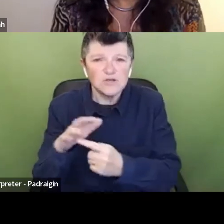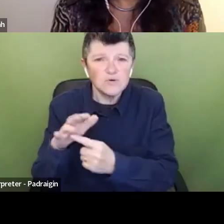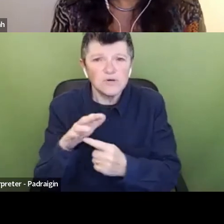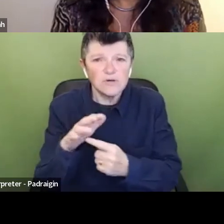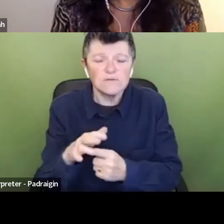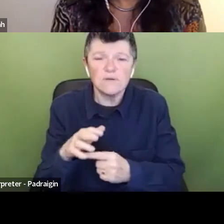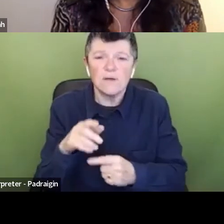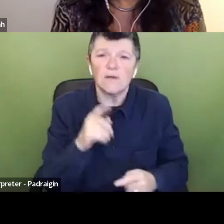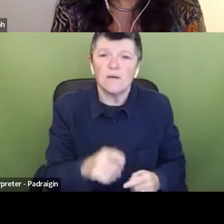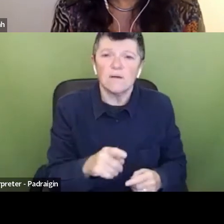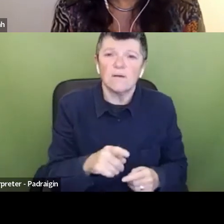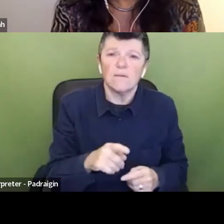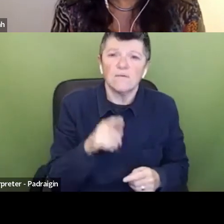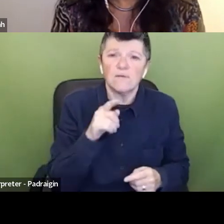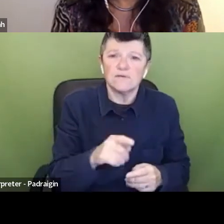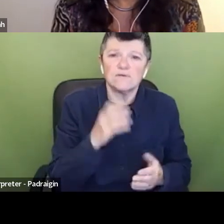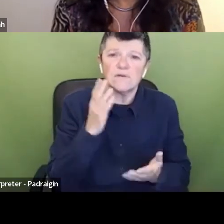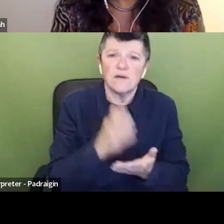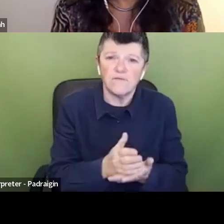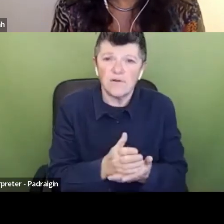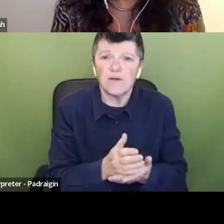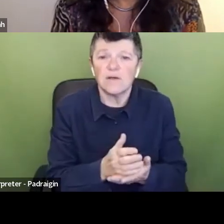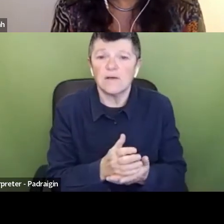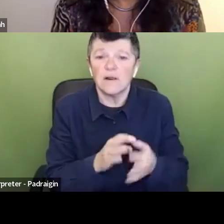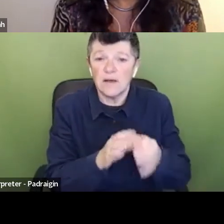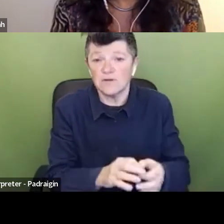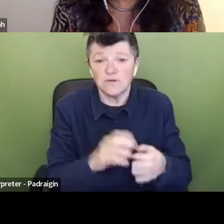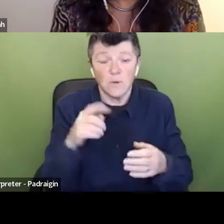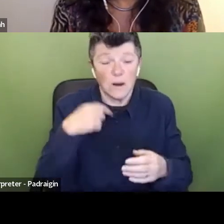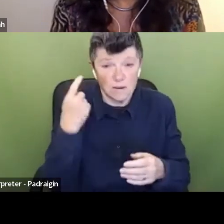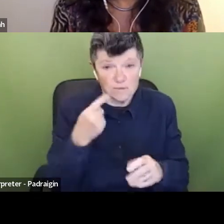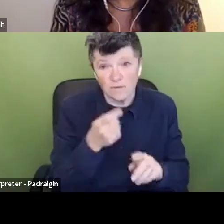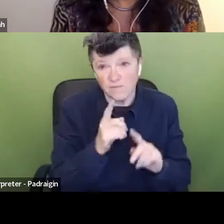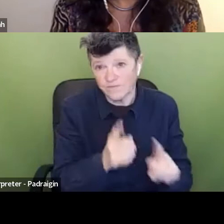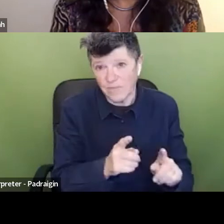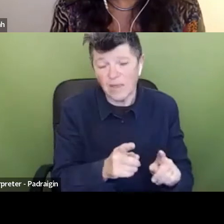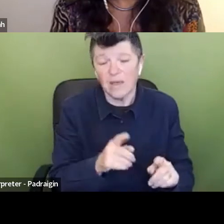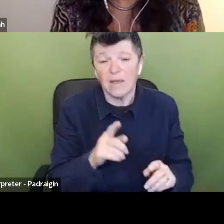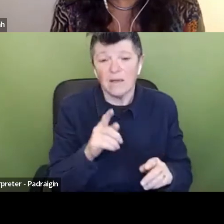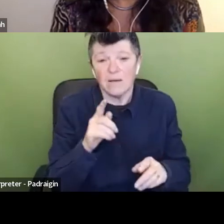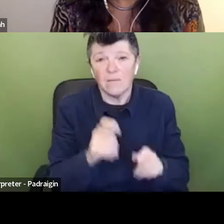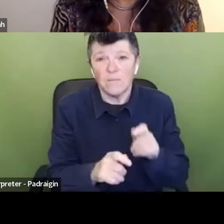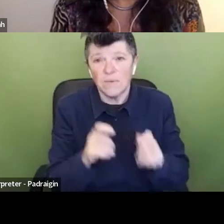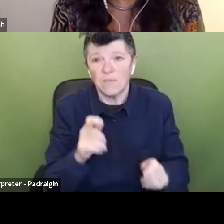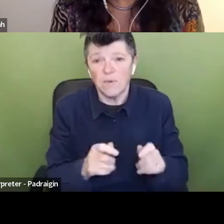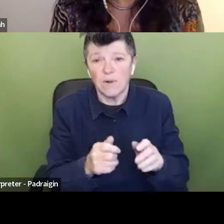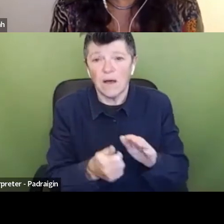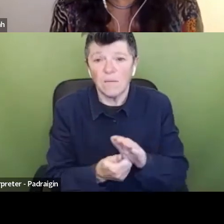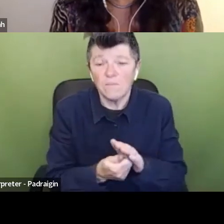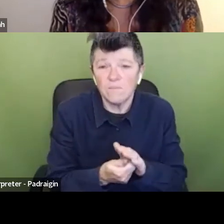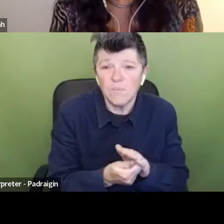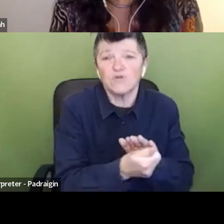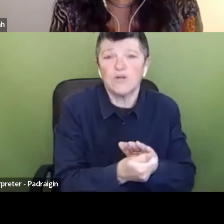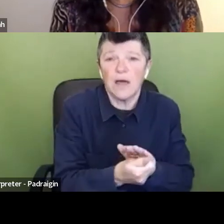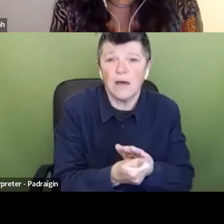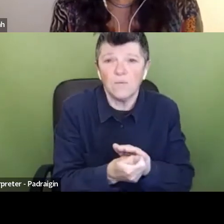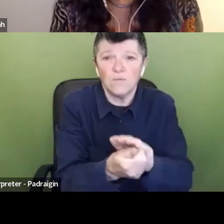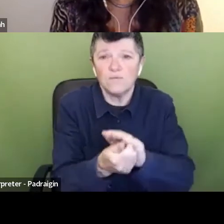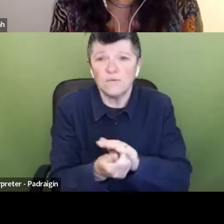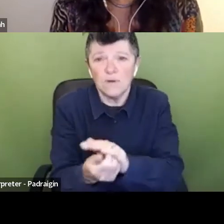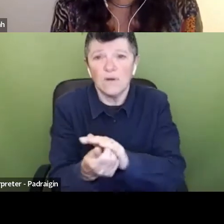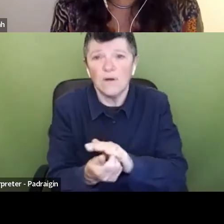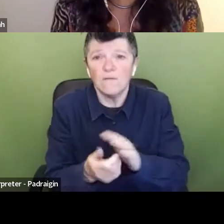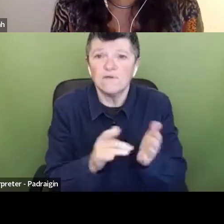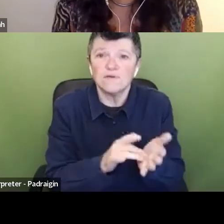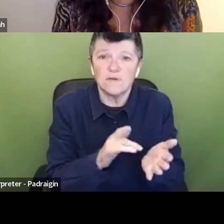with what London is that people are pushed out explicitly of the city and into